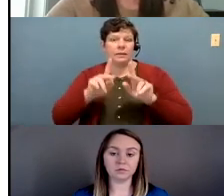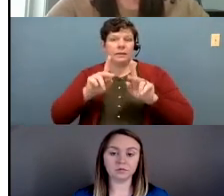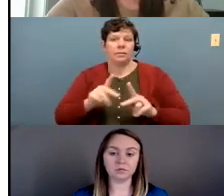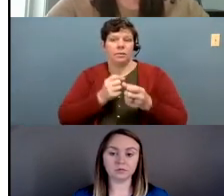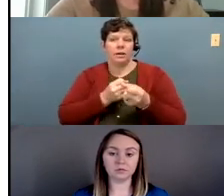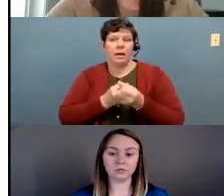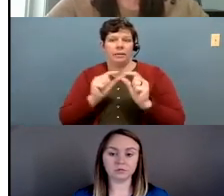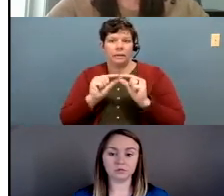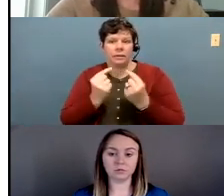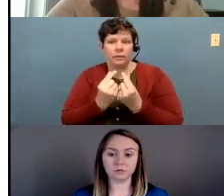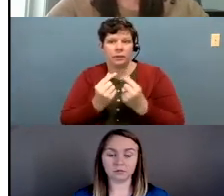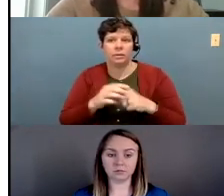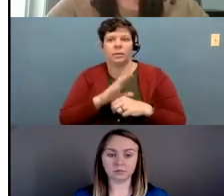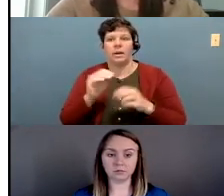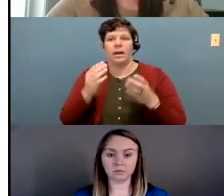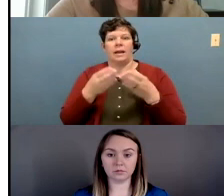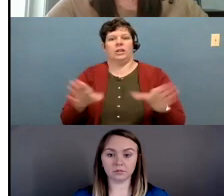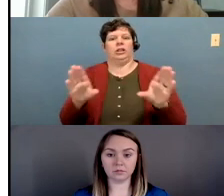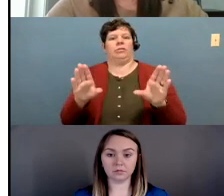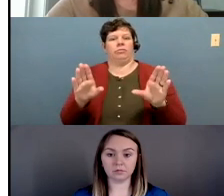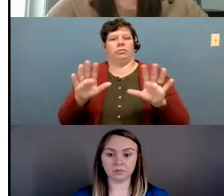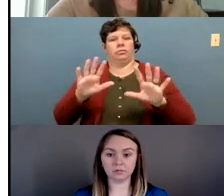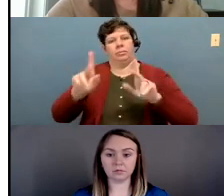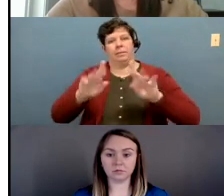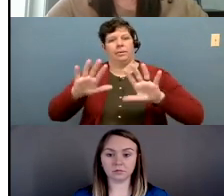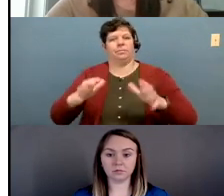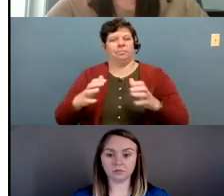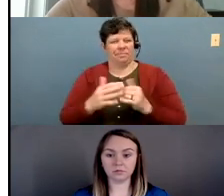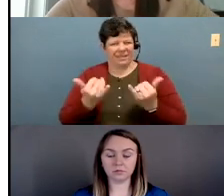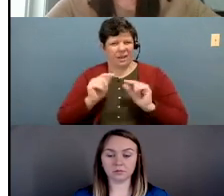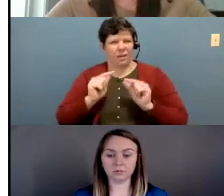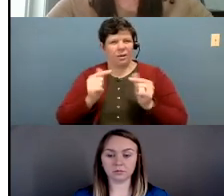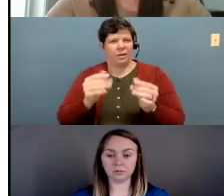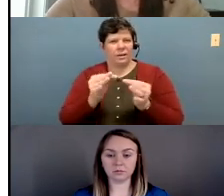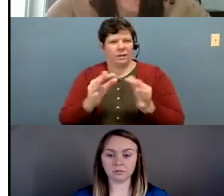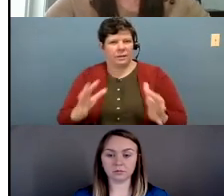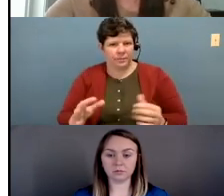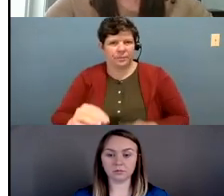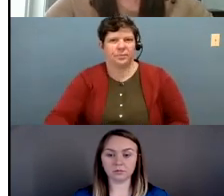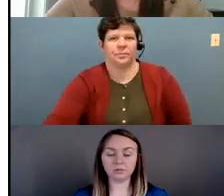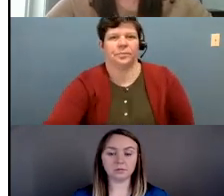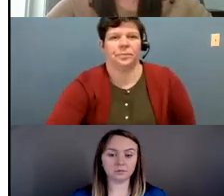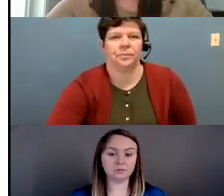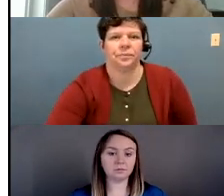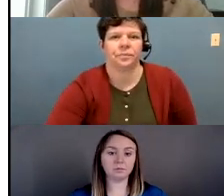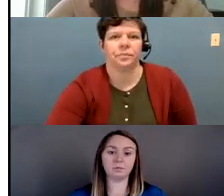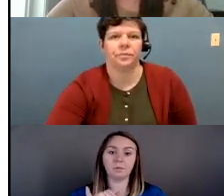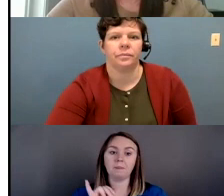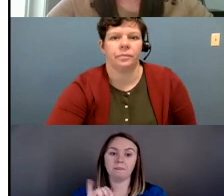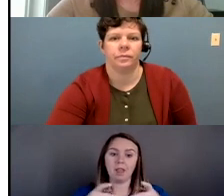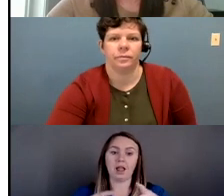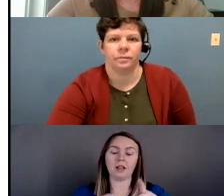groups, and the general public. So for the public, registering allows you to make primary entry of a missing person